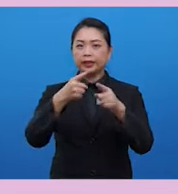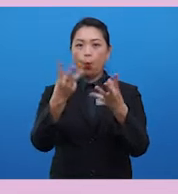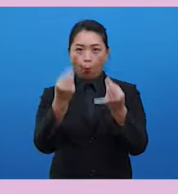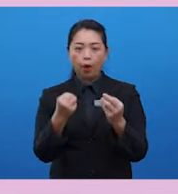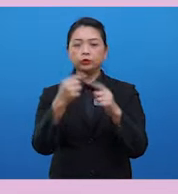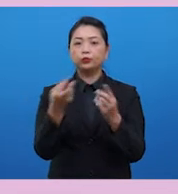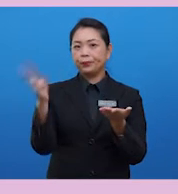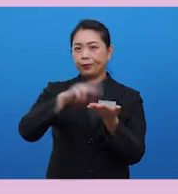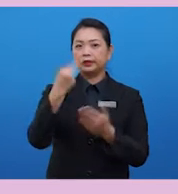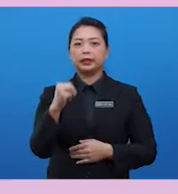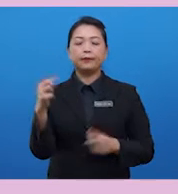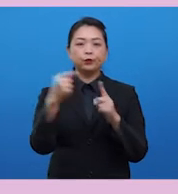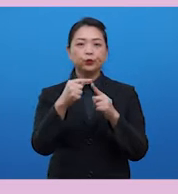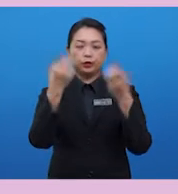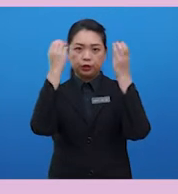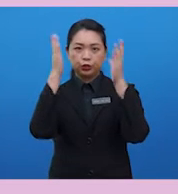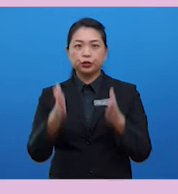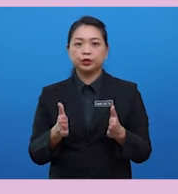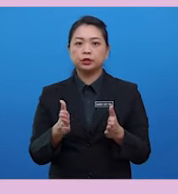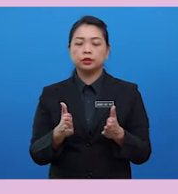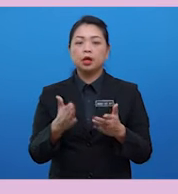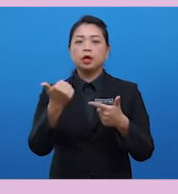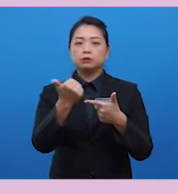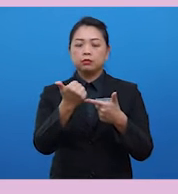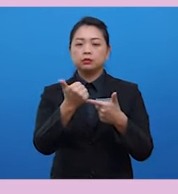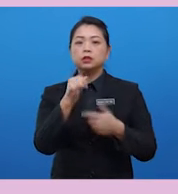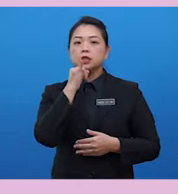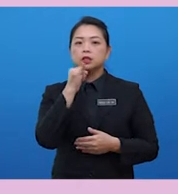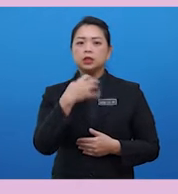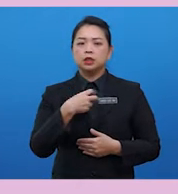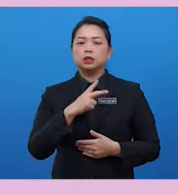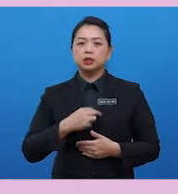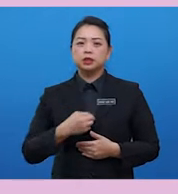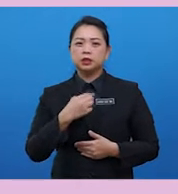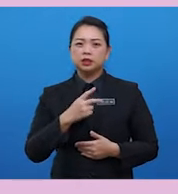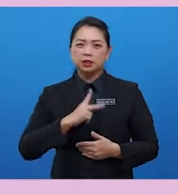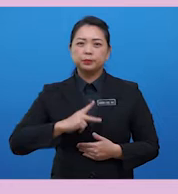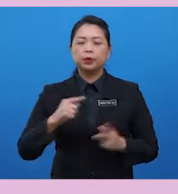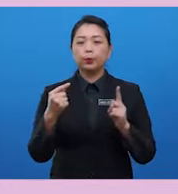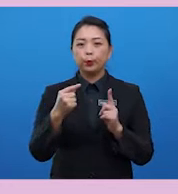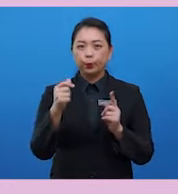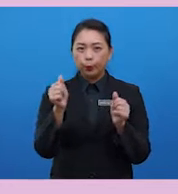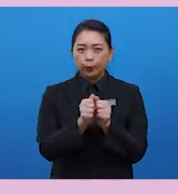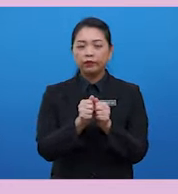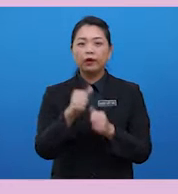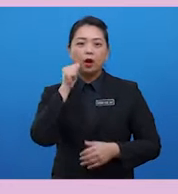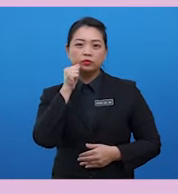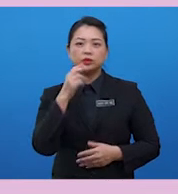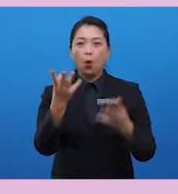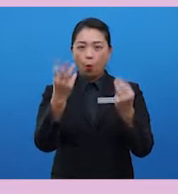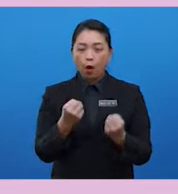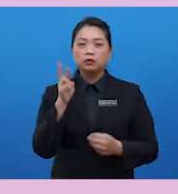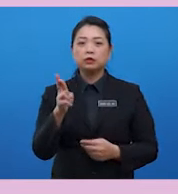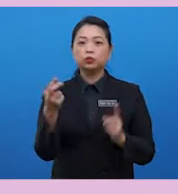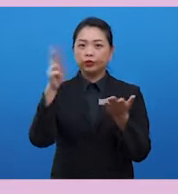report them to the teacher? Or B, Ross is sympathetic with Audrey and wants her to report her